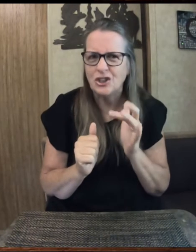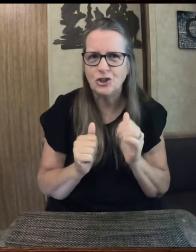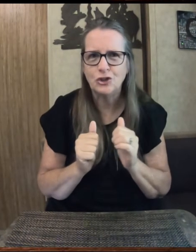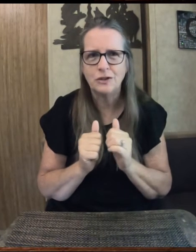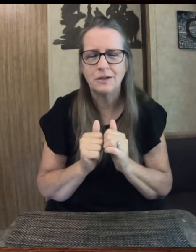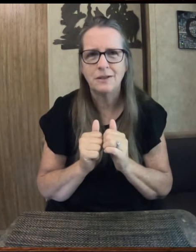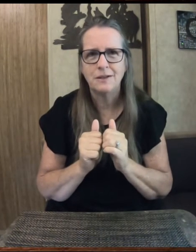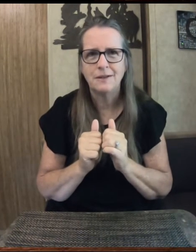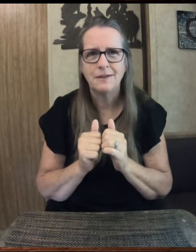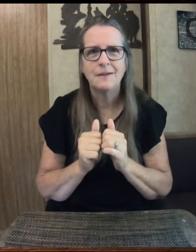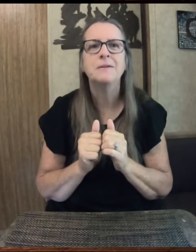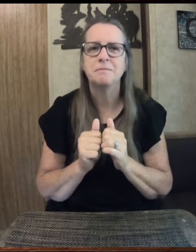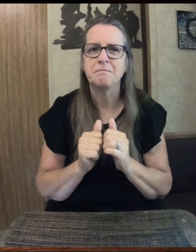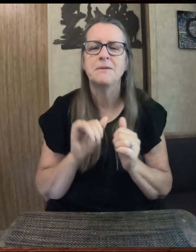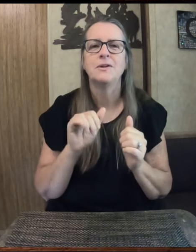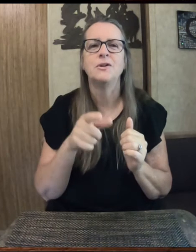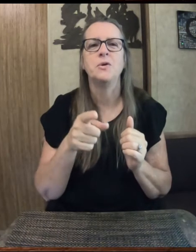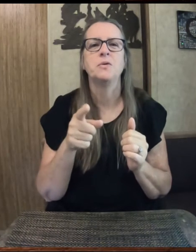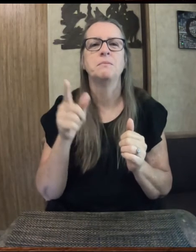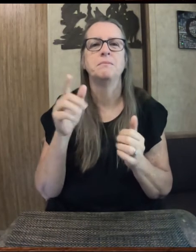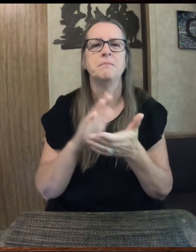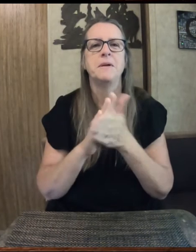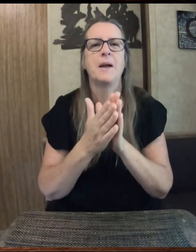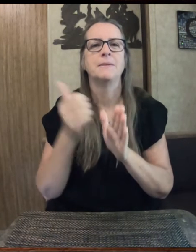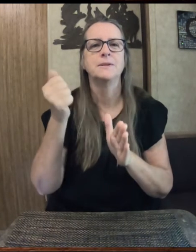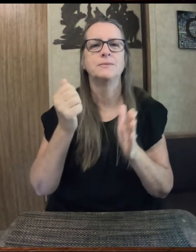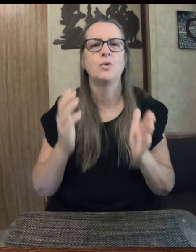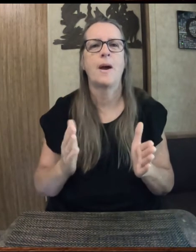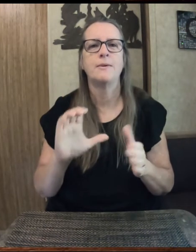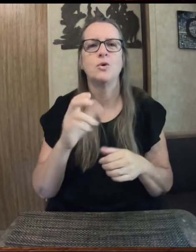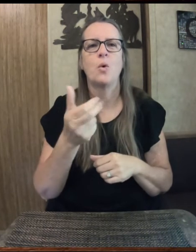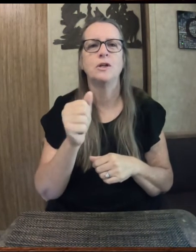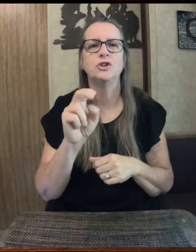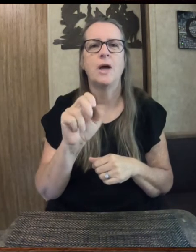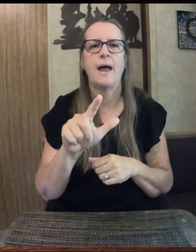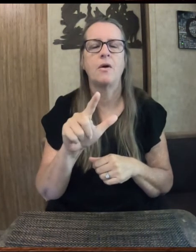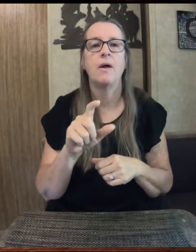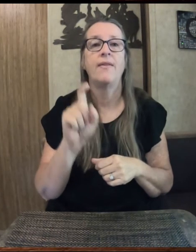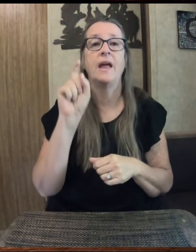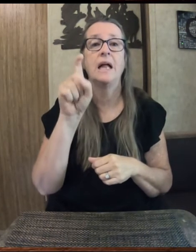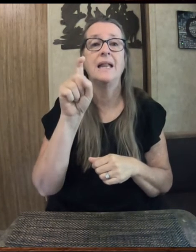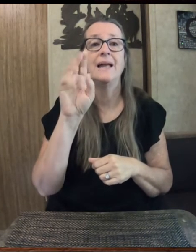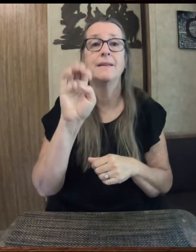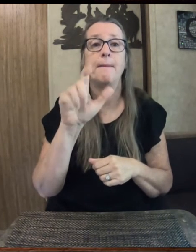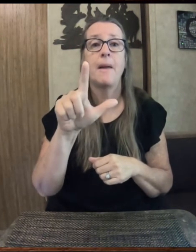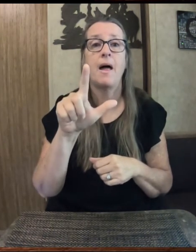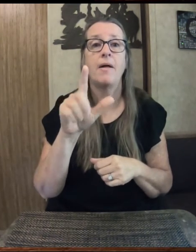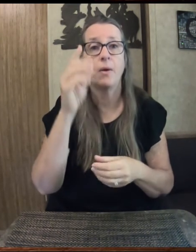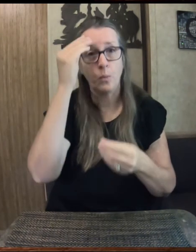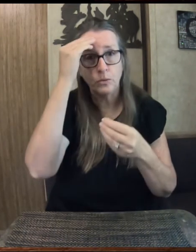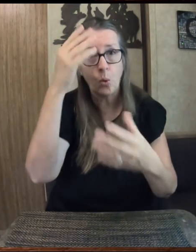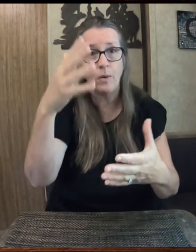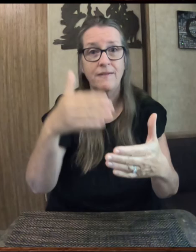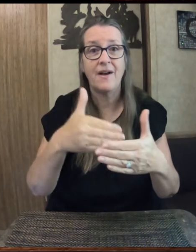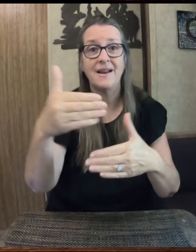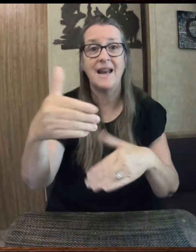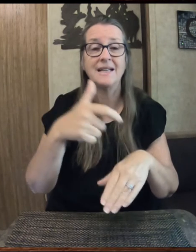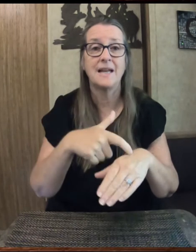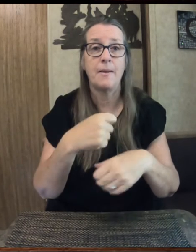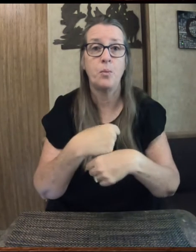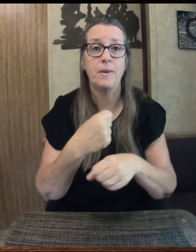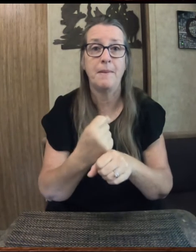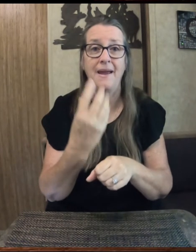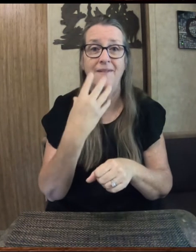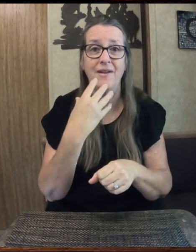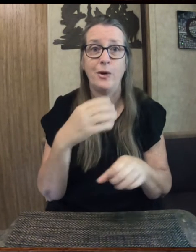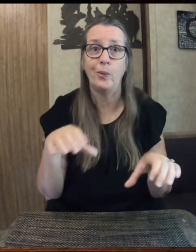little touch. That subscribes you to our channel. Then click the bell. You'll get notified next time we do a video. We